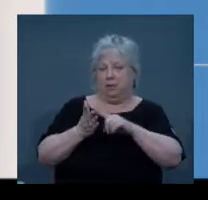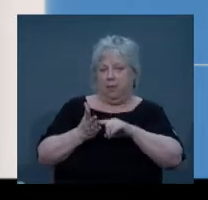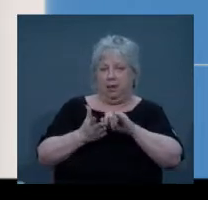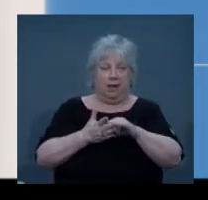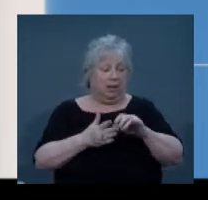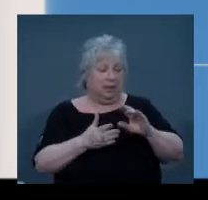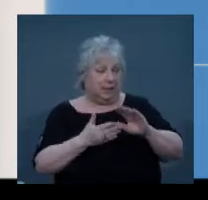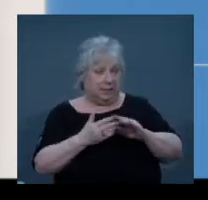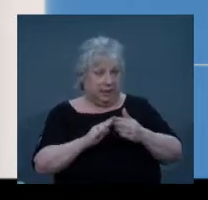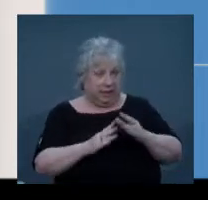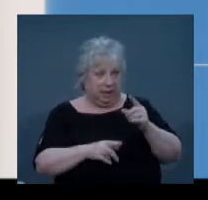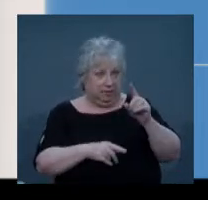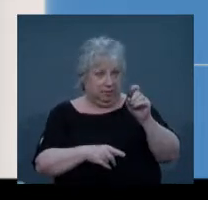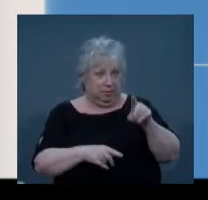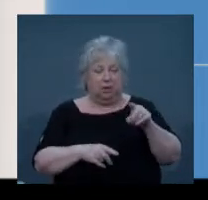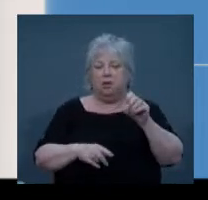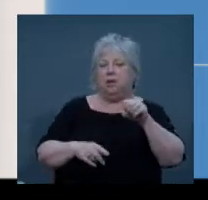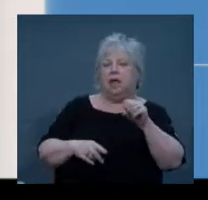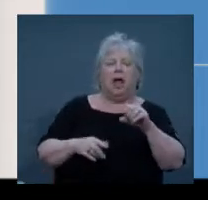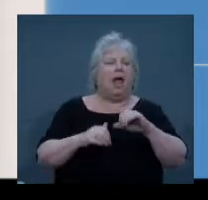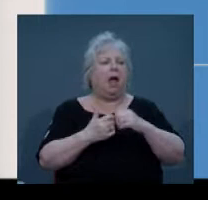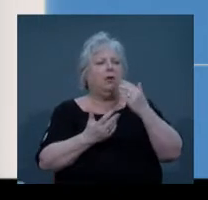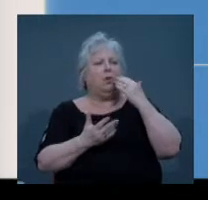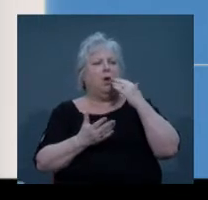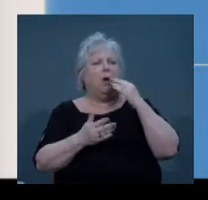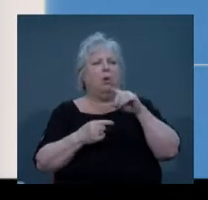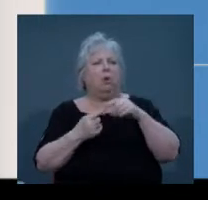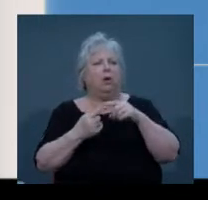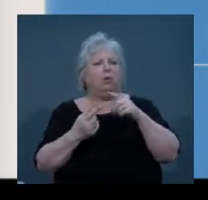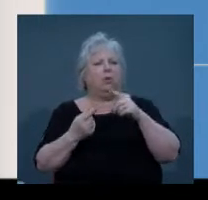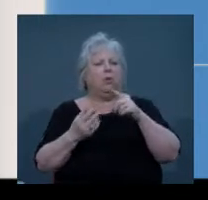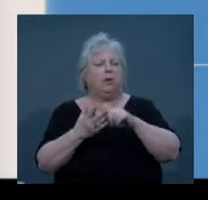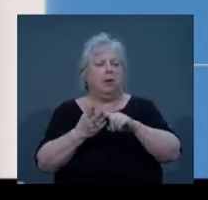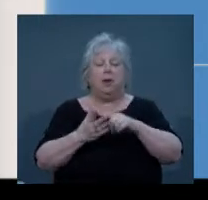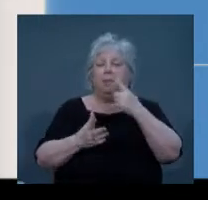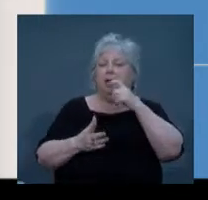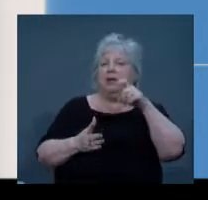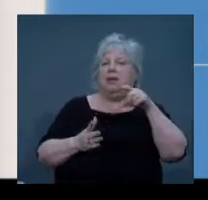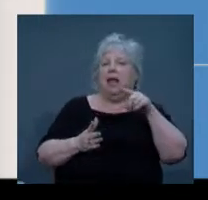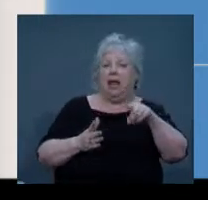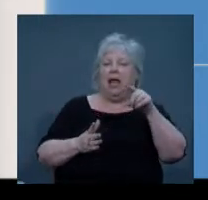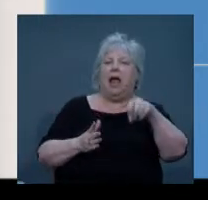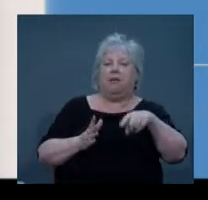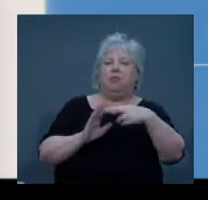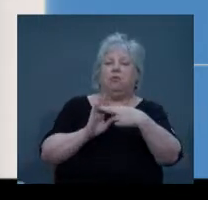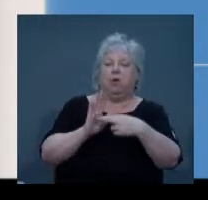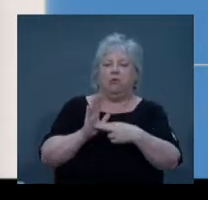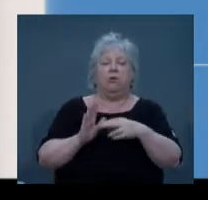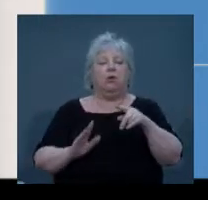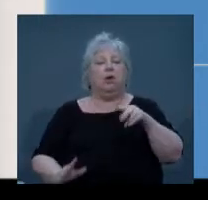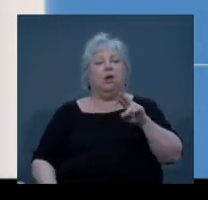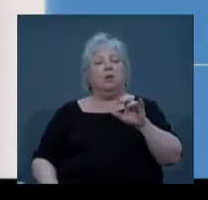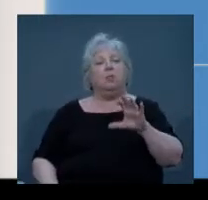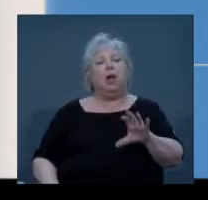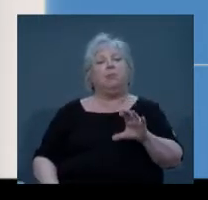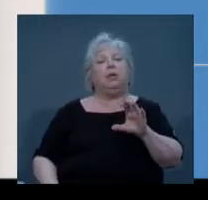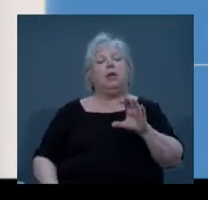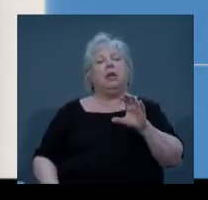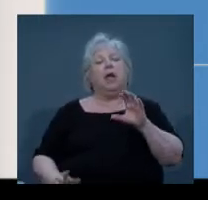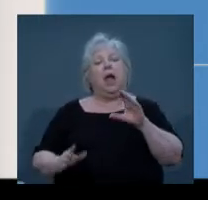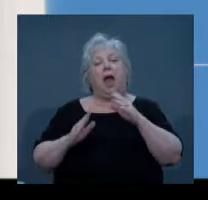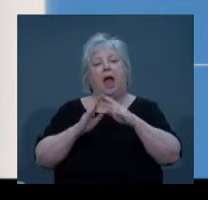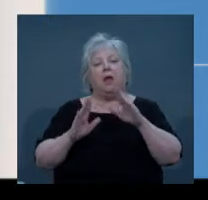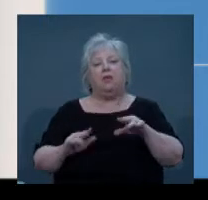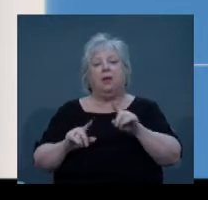any other rental complex. How would you know to inspect it? Because they have to register them. The difference is public housing units are like the